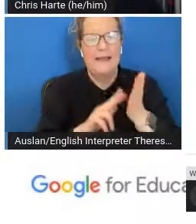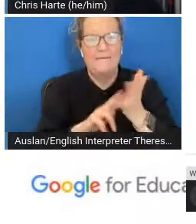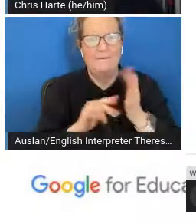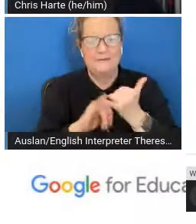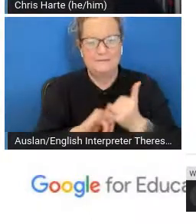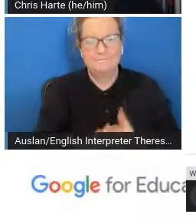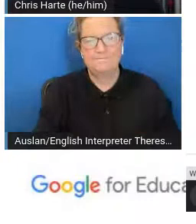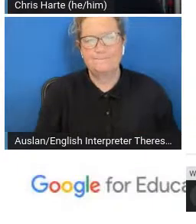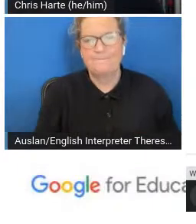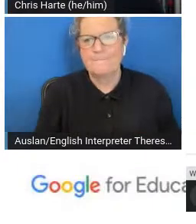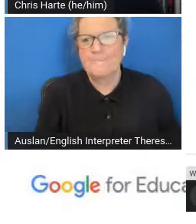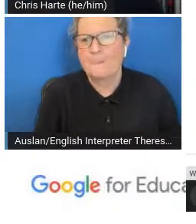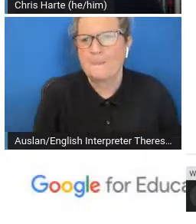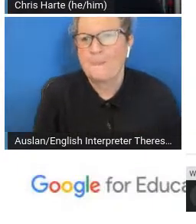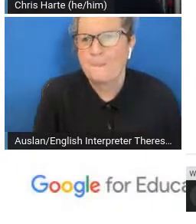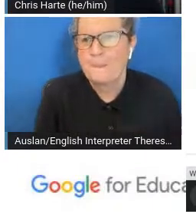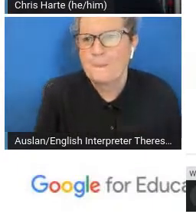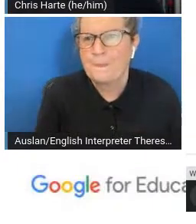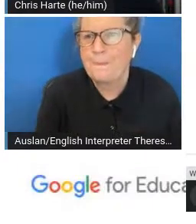here we go, just loading that up.